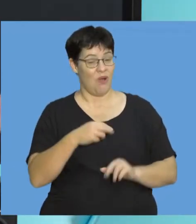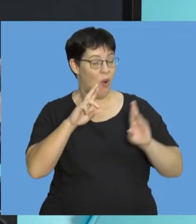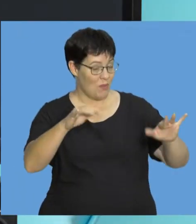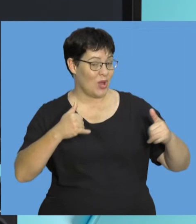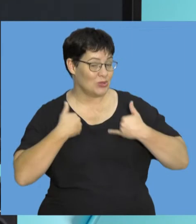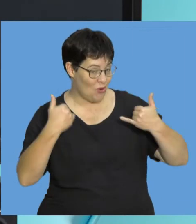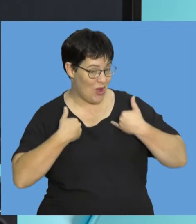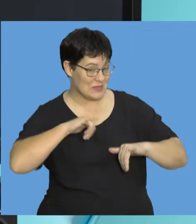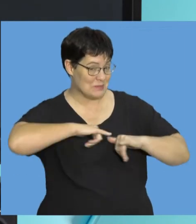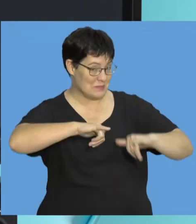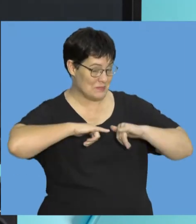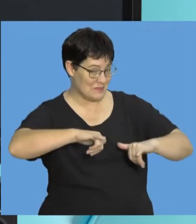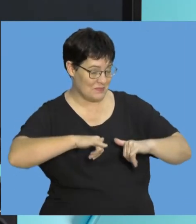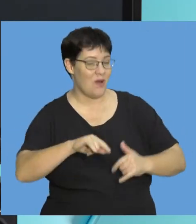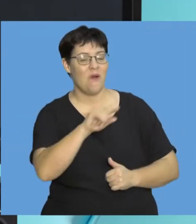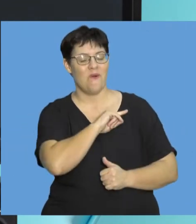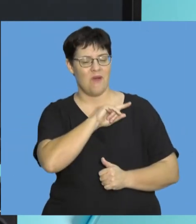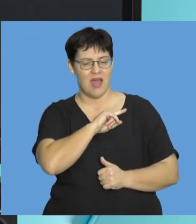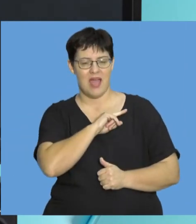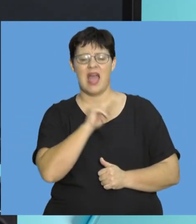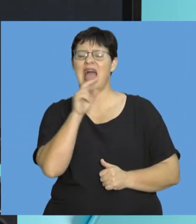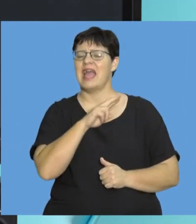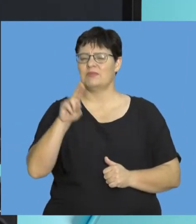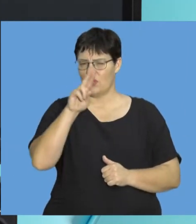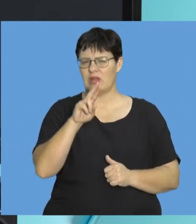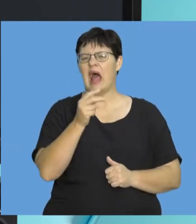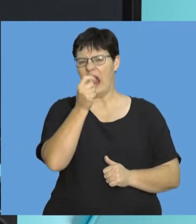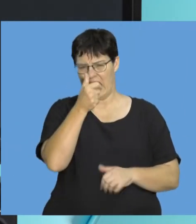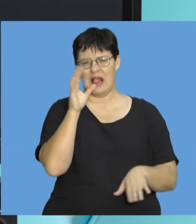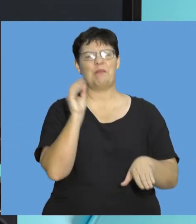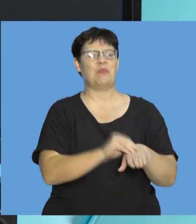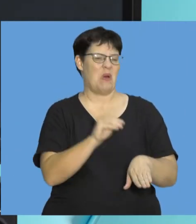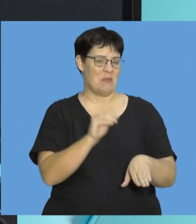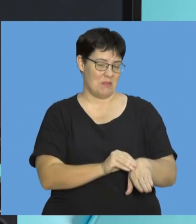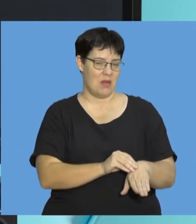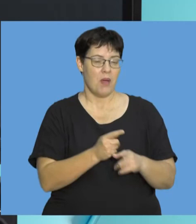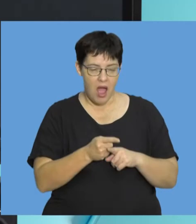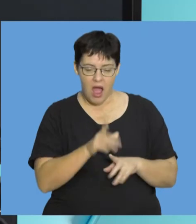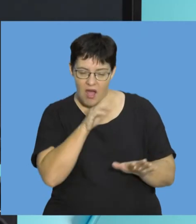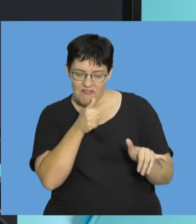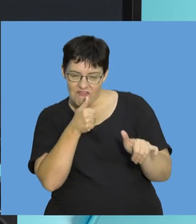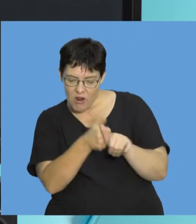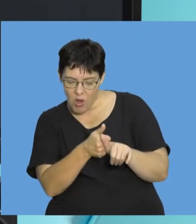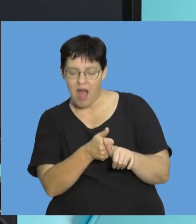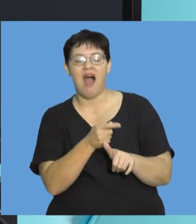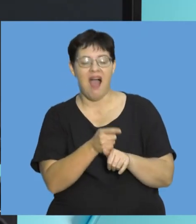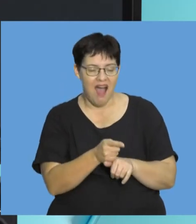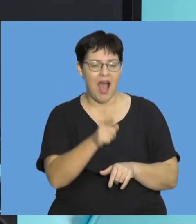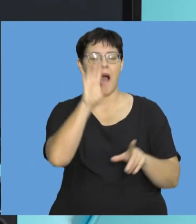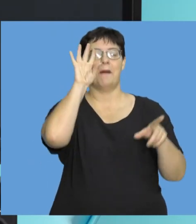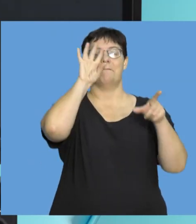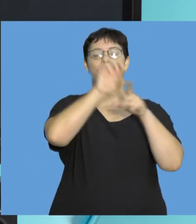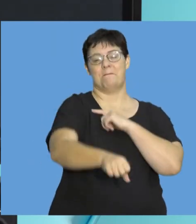Maths Doctor. I hope you enjoyed this lesson as much as I did, because really I know exponents are a bit of a problem, but if